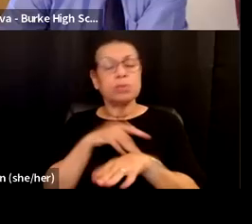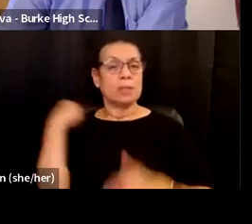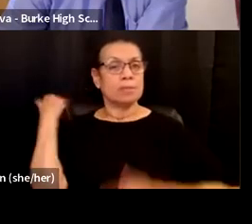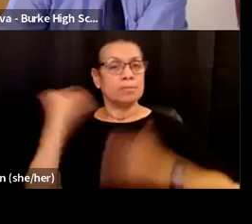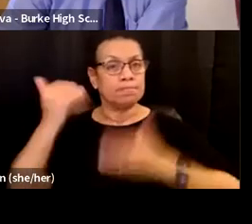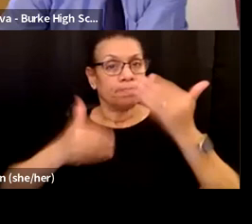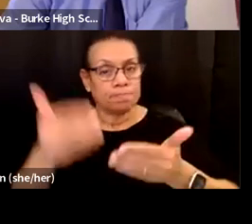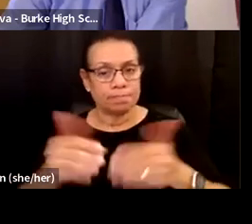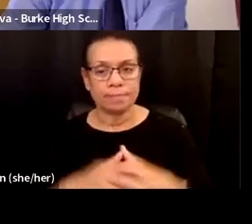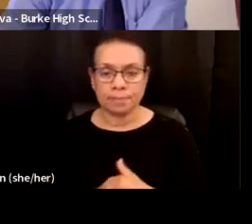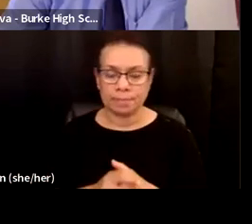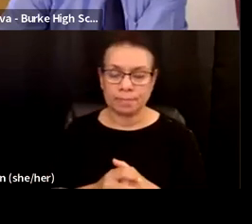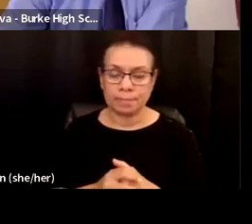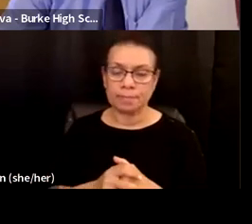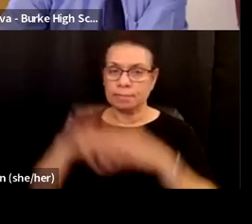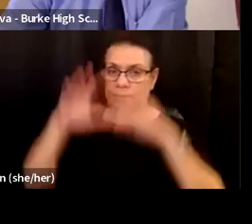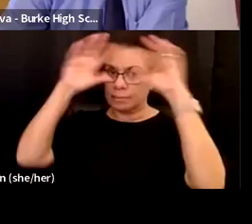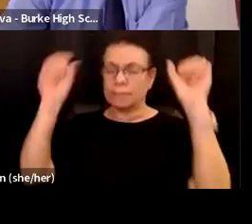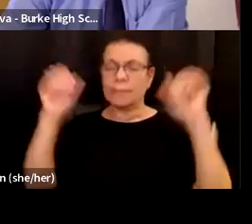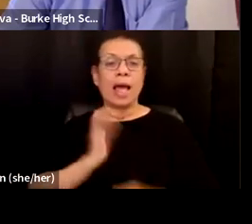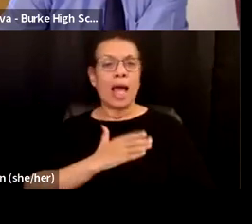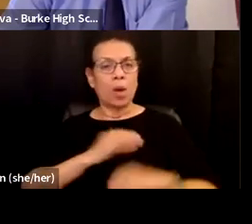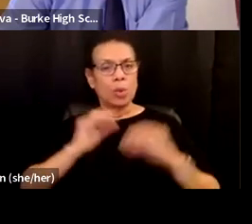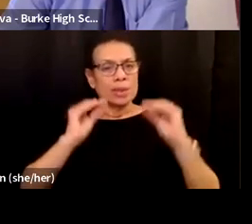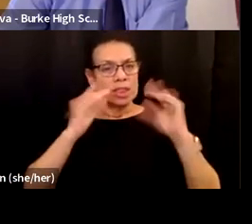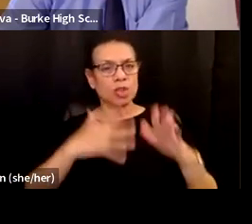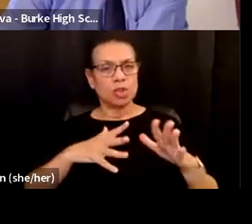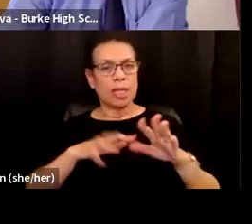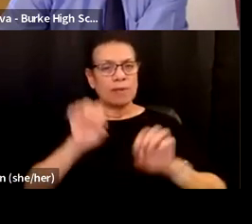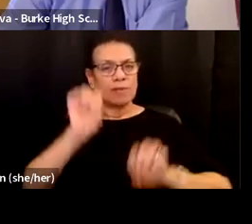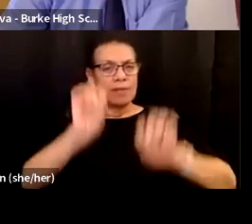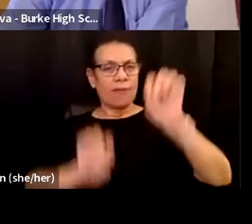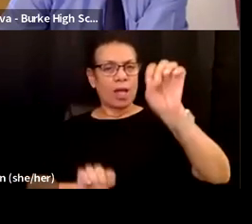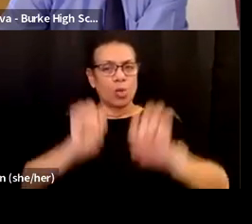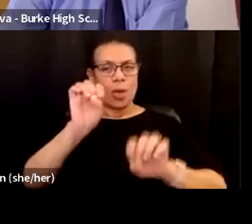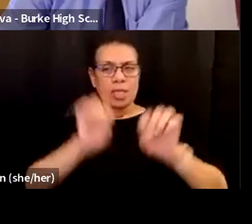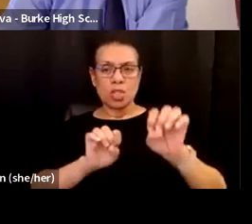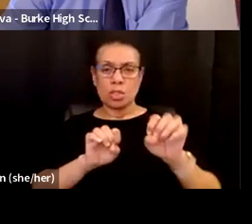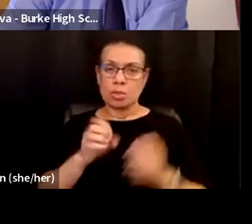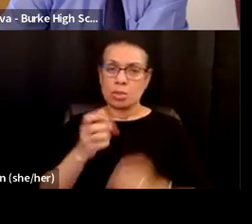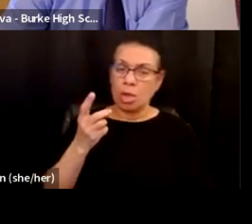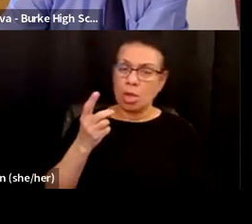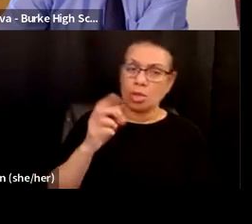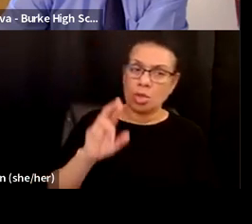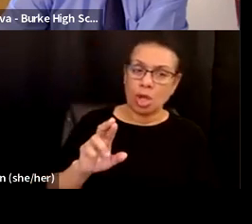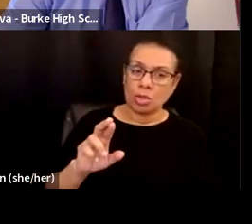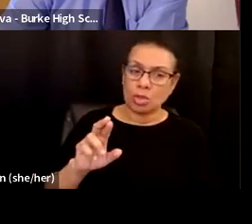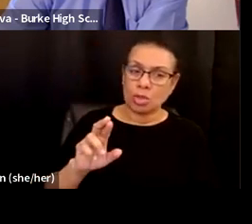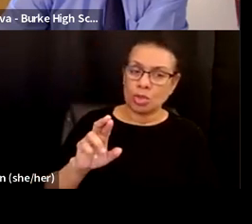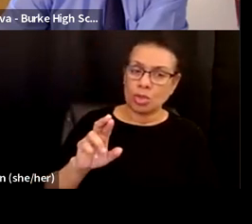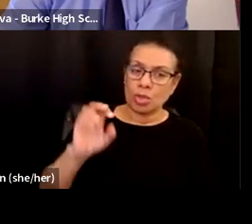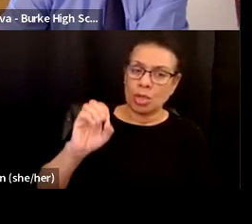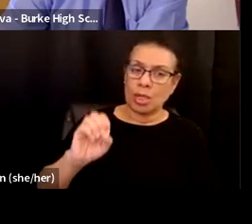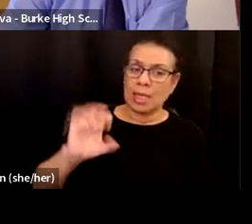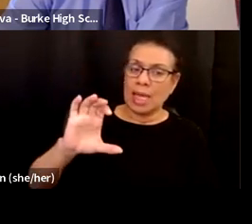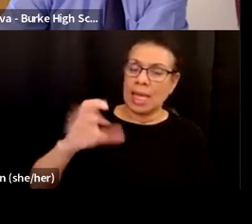yeah our teachers are um evaluated i wonder if um dr eccleston wants to speak to that um but i know that